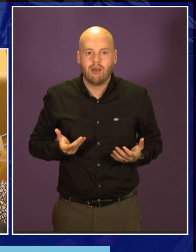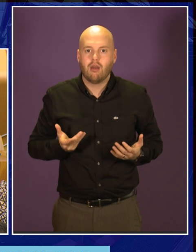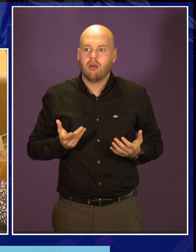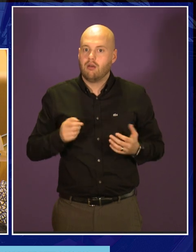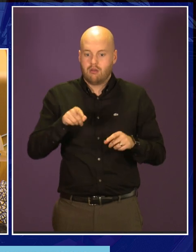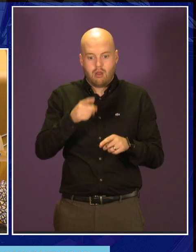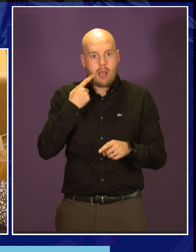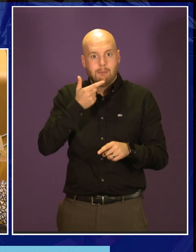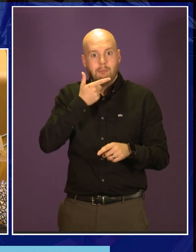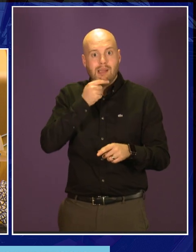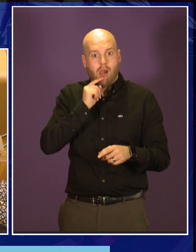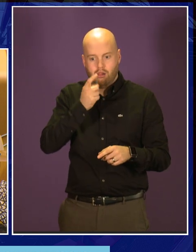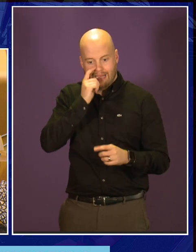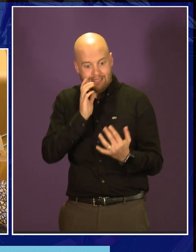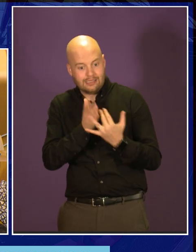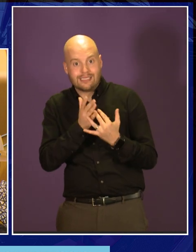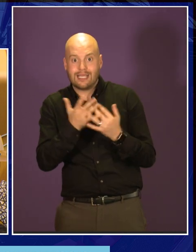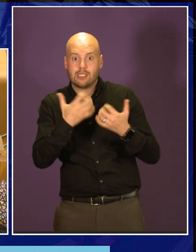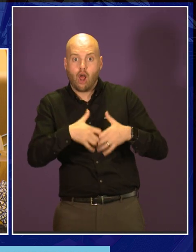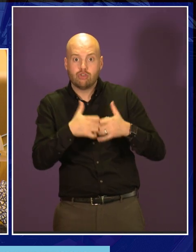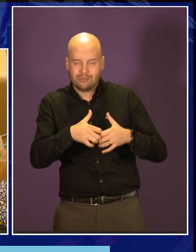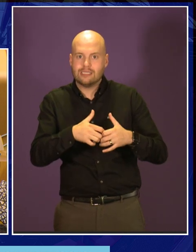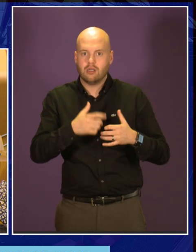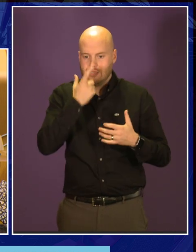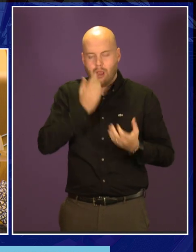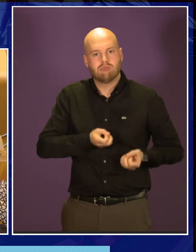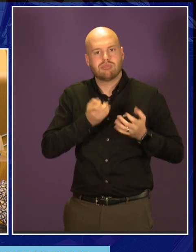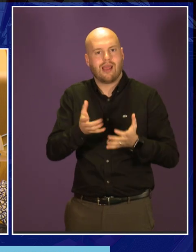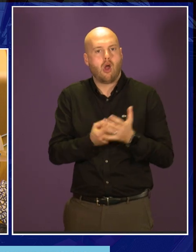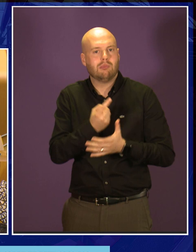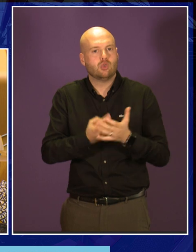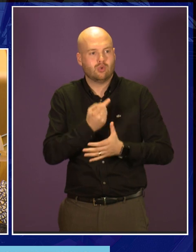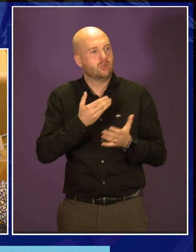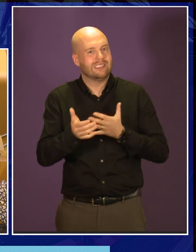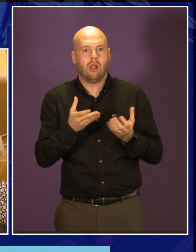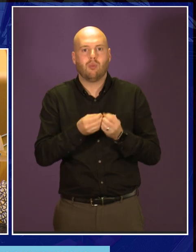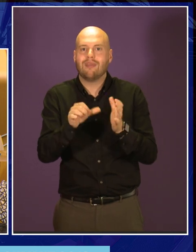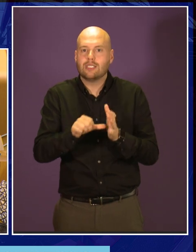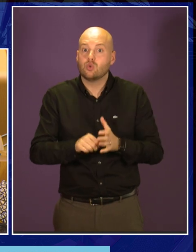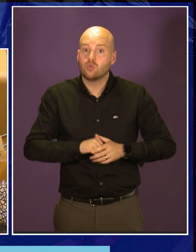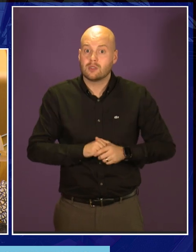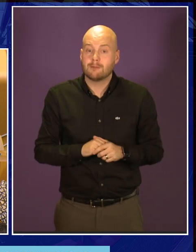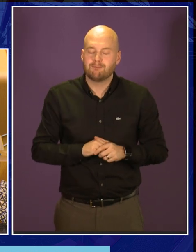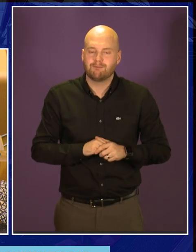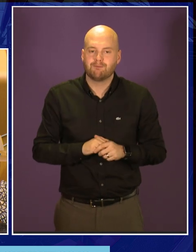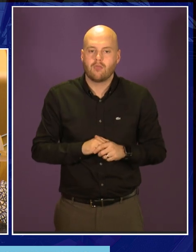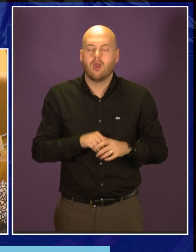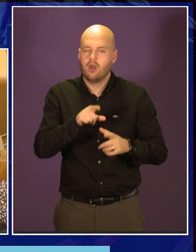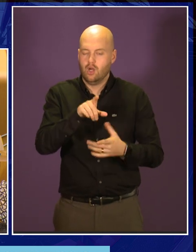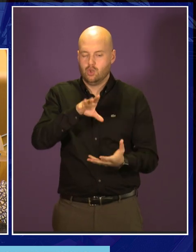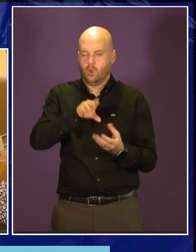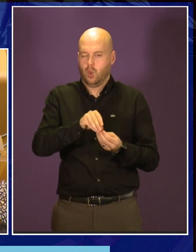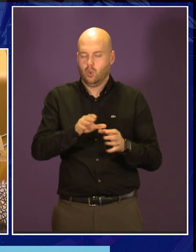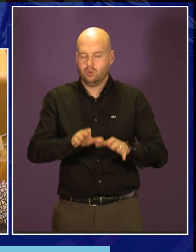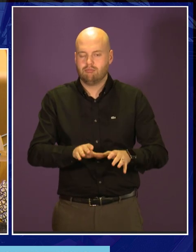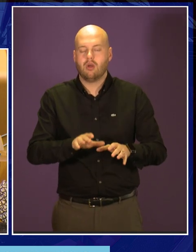trying to see how they can be able to deal with some of these issues. So as I conclude my statement. We are going to take a lot